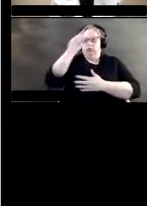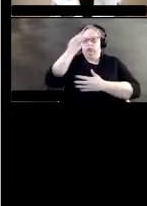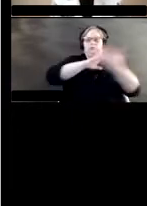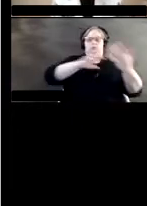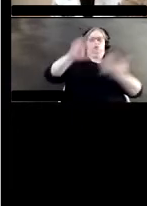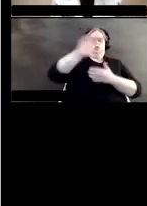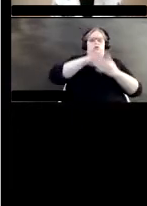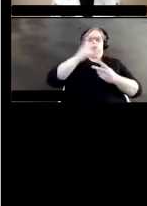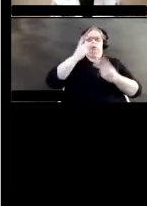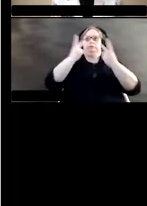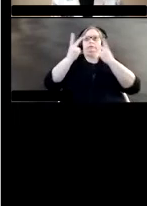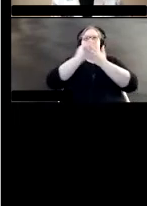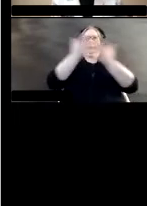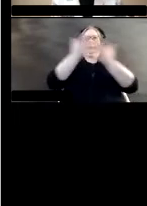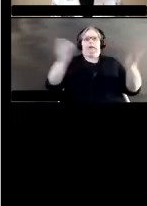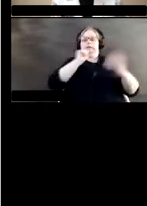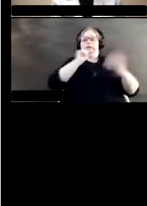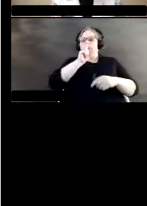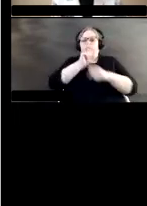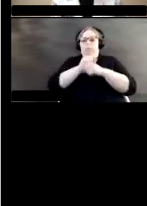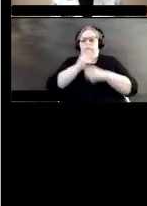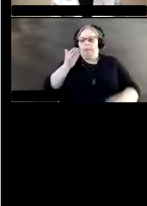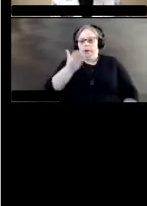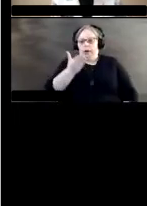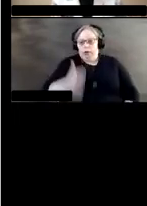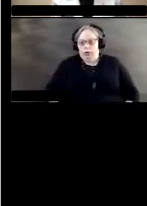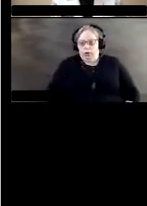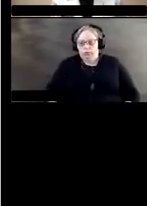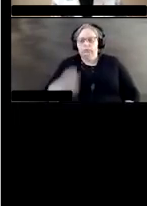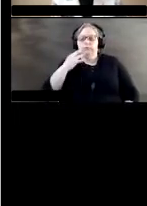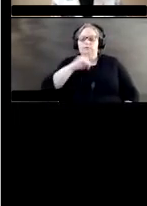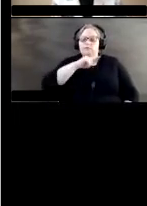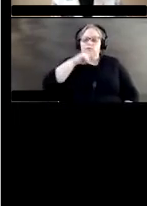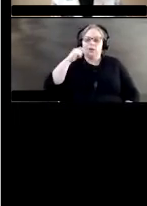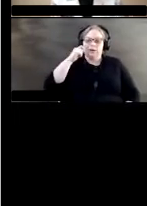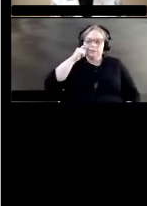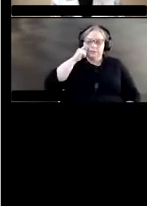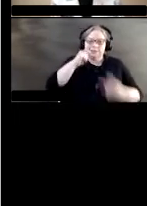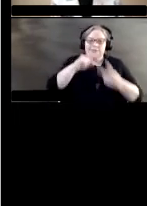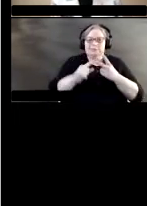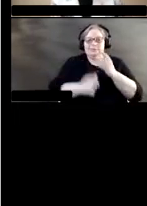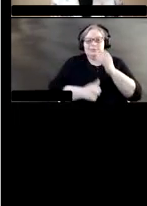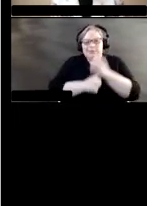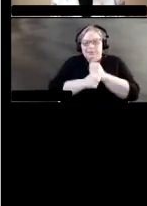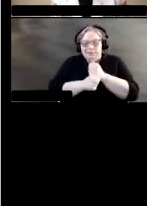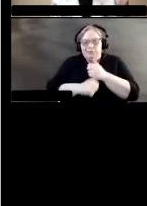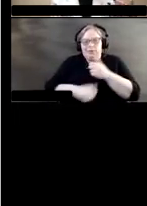drink more water if you've got dry skin, constipation, visual